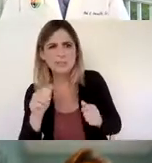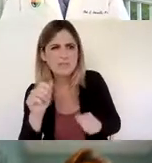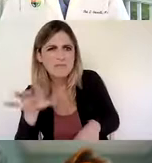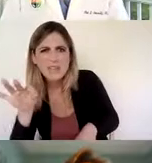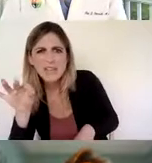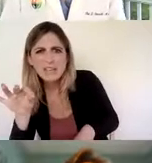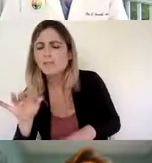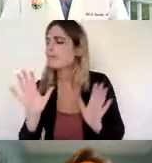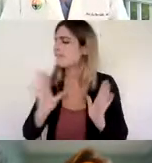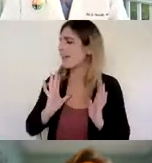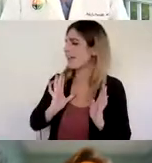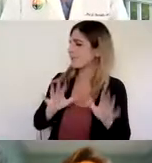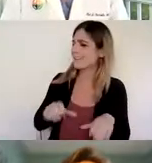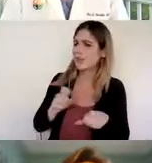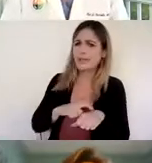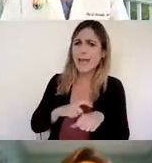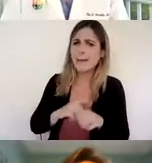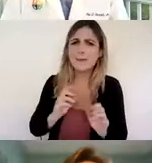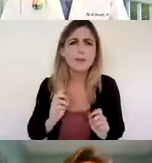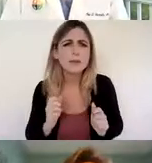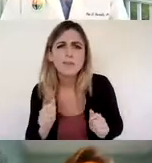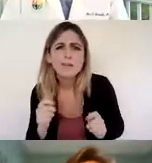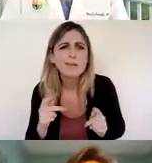right. Take your time. Of